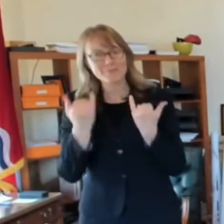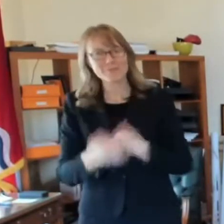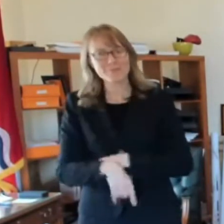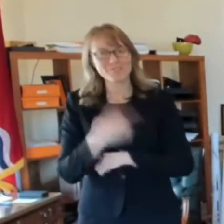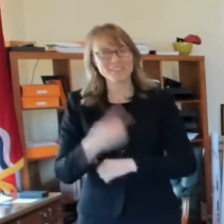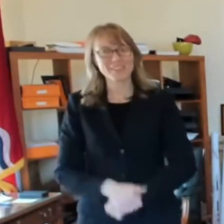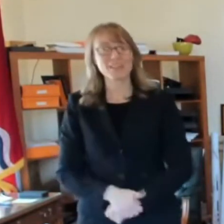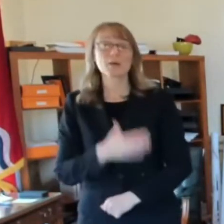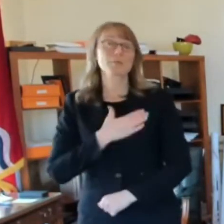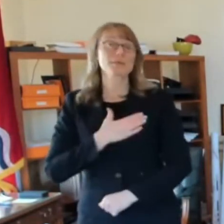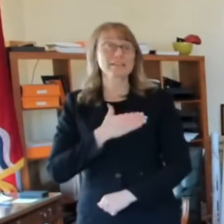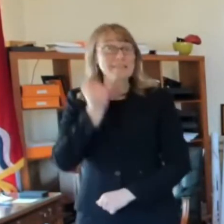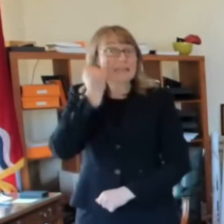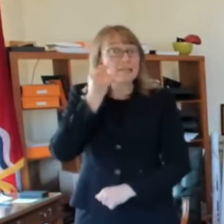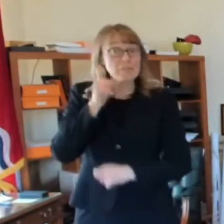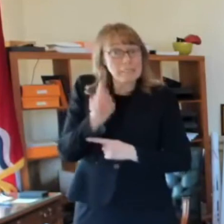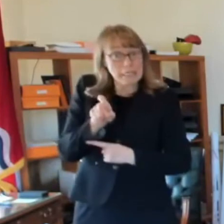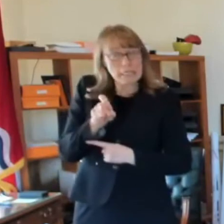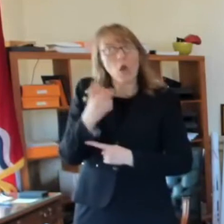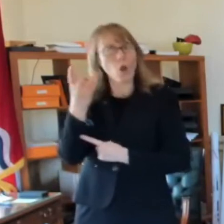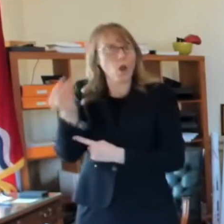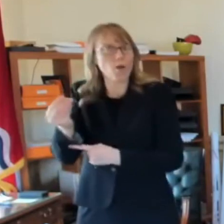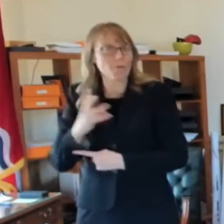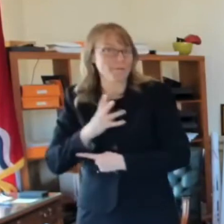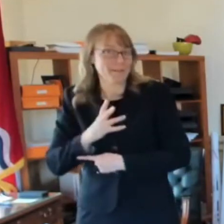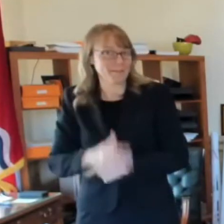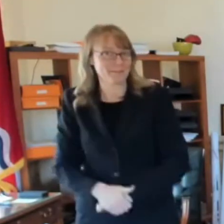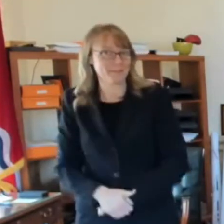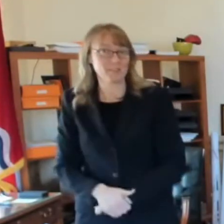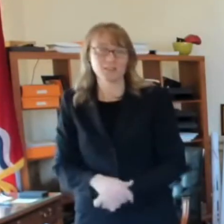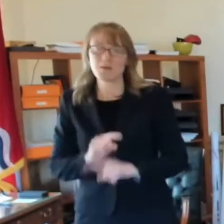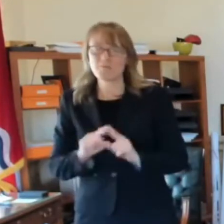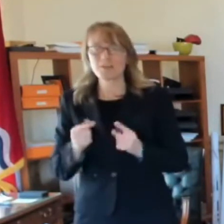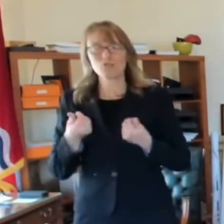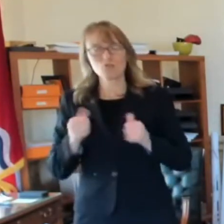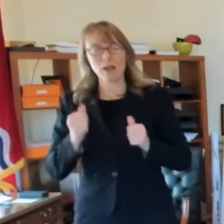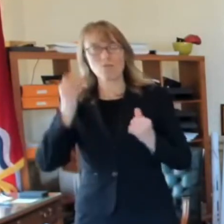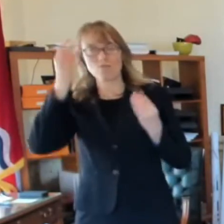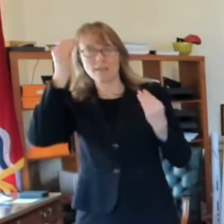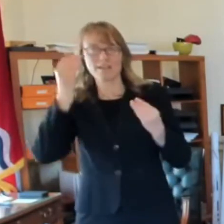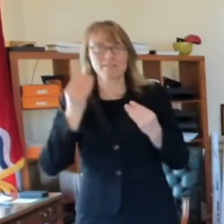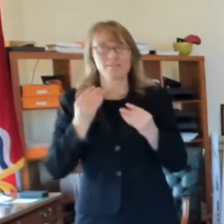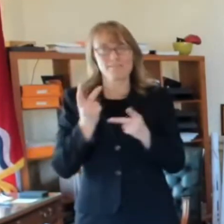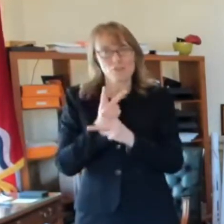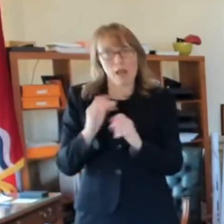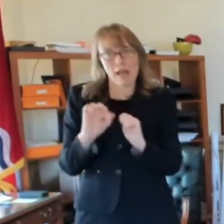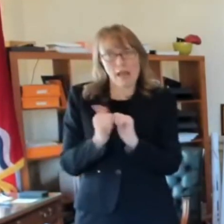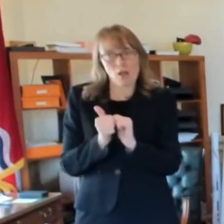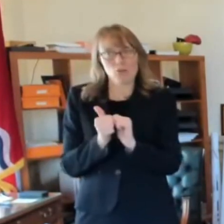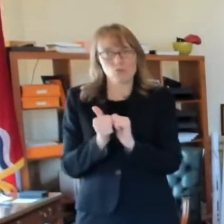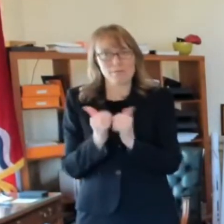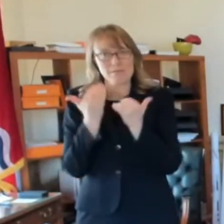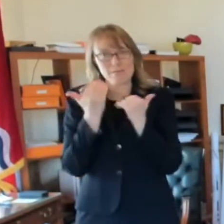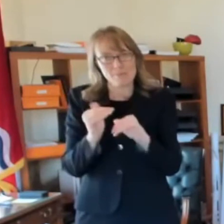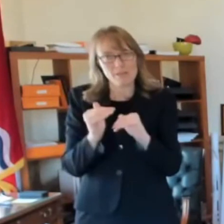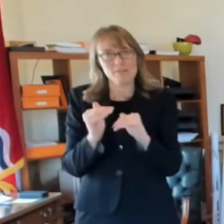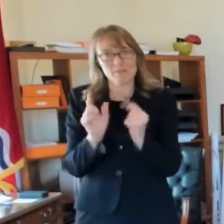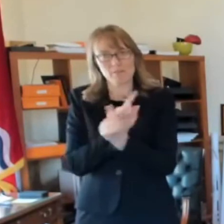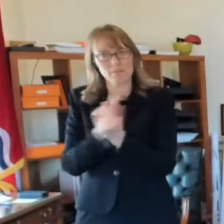yet. That's it for today. That's it for today. Thank you all. Appreciate you being with us today.